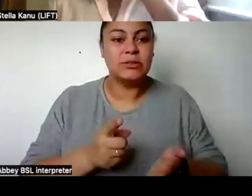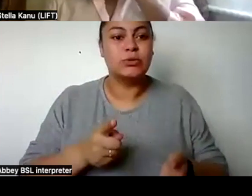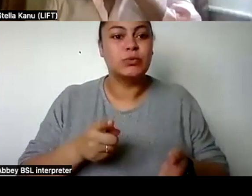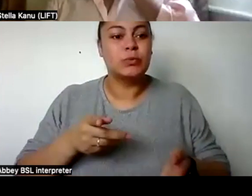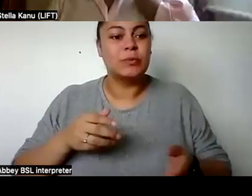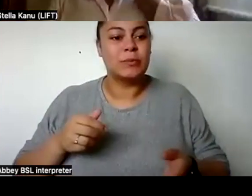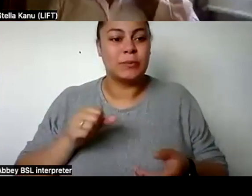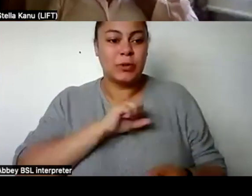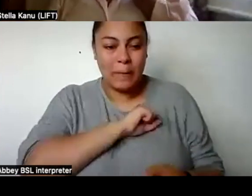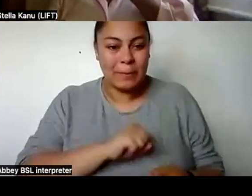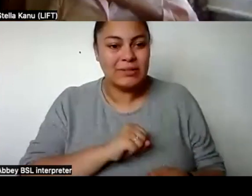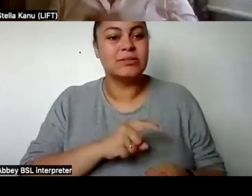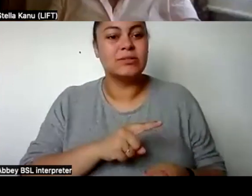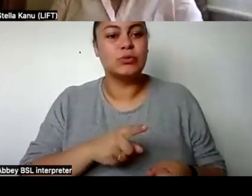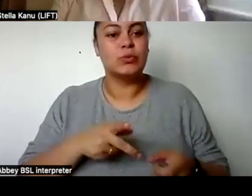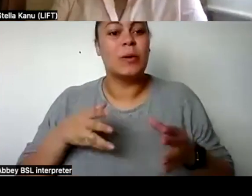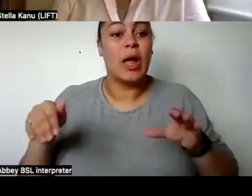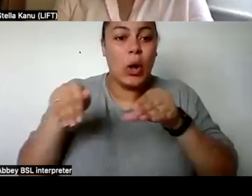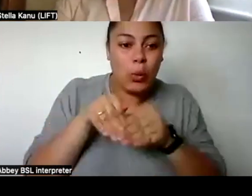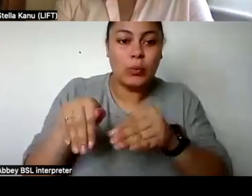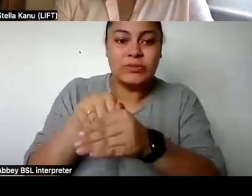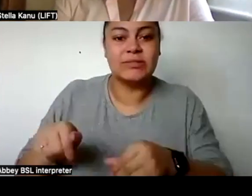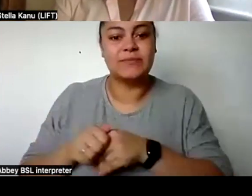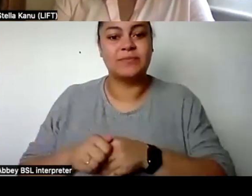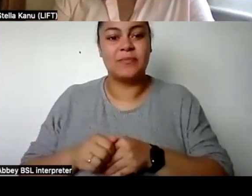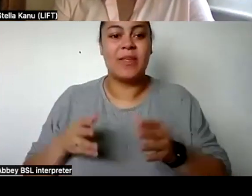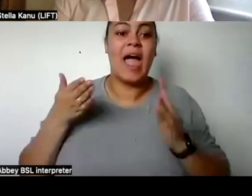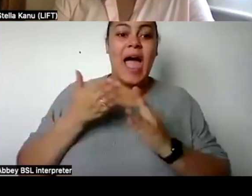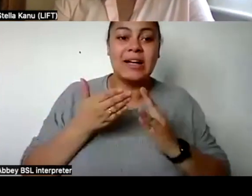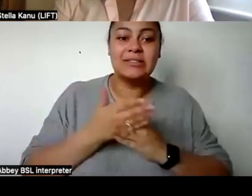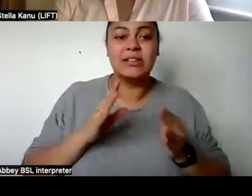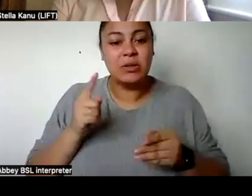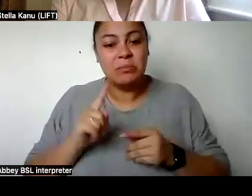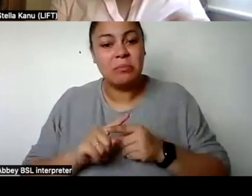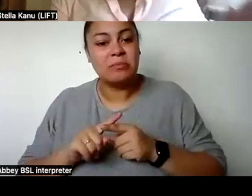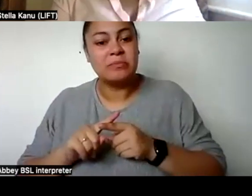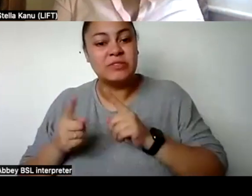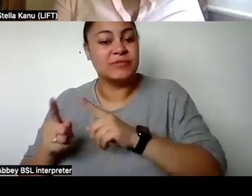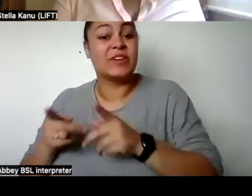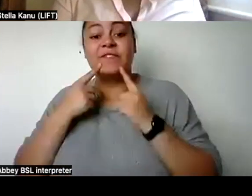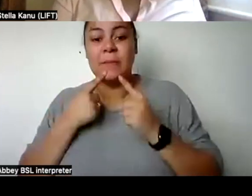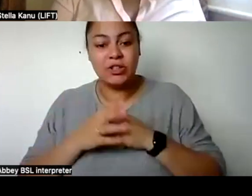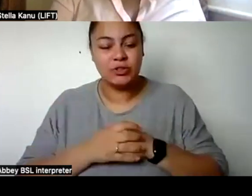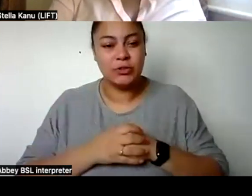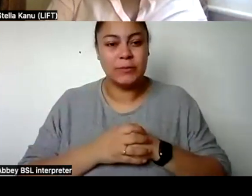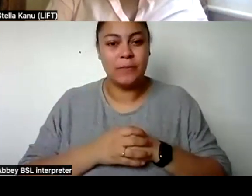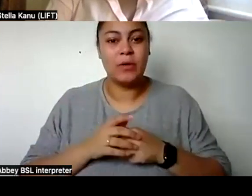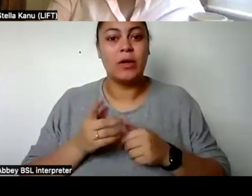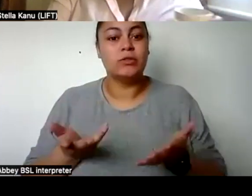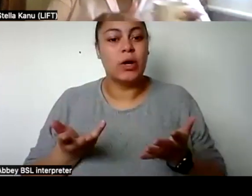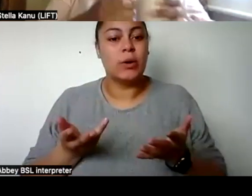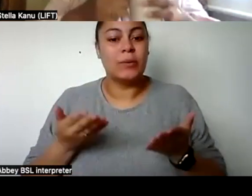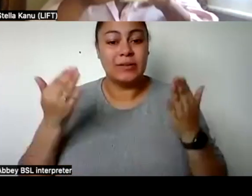inclusive programme. So before we go further, I just want to outline access and other important information. So